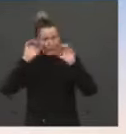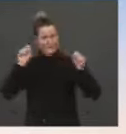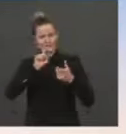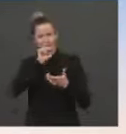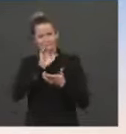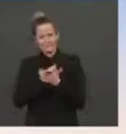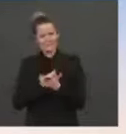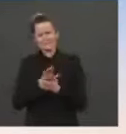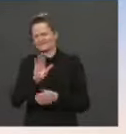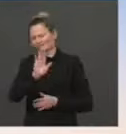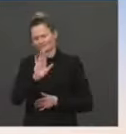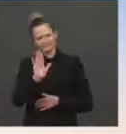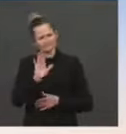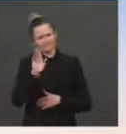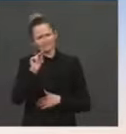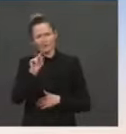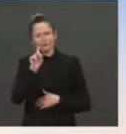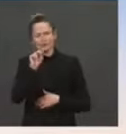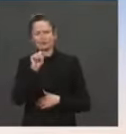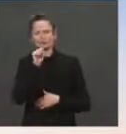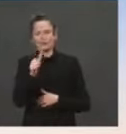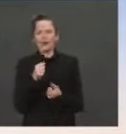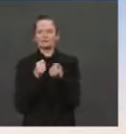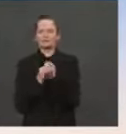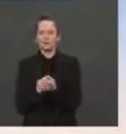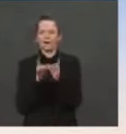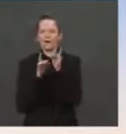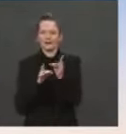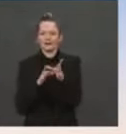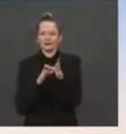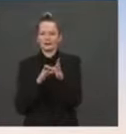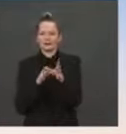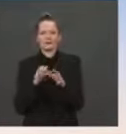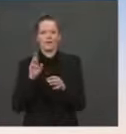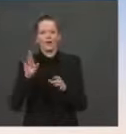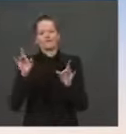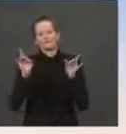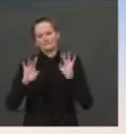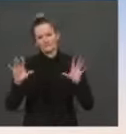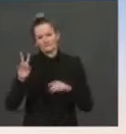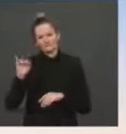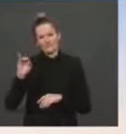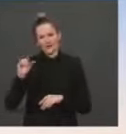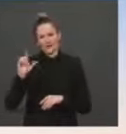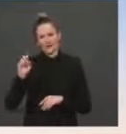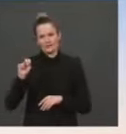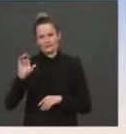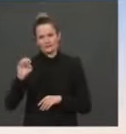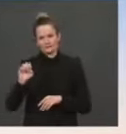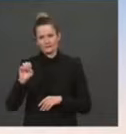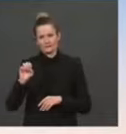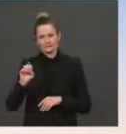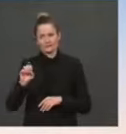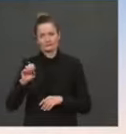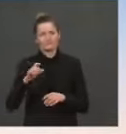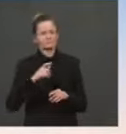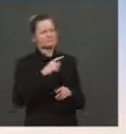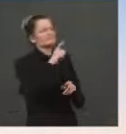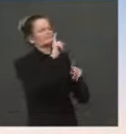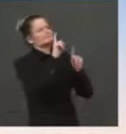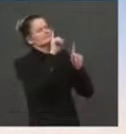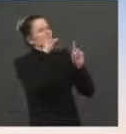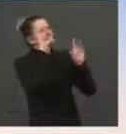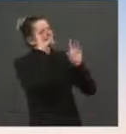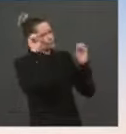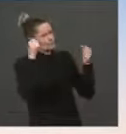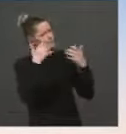that video. But if you're saying that it was just a campaign video, it wasn't. The president also gave an interview where he said this Rittenhouse was part of a